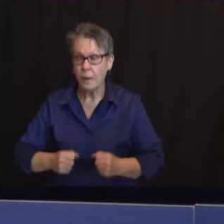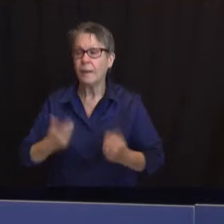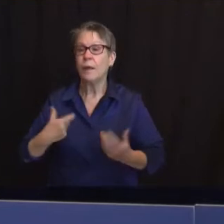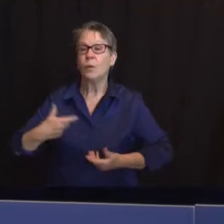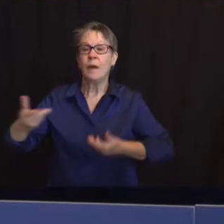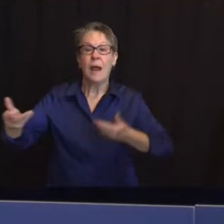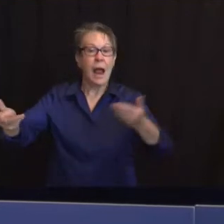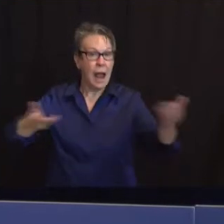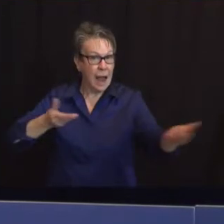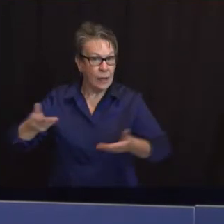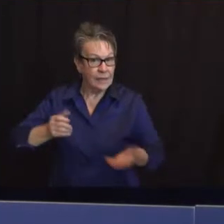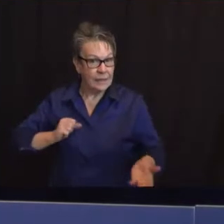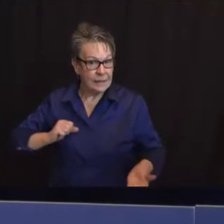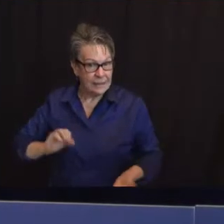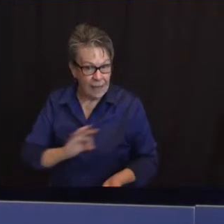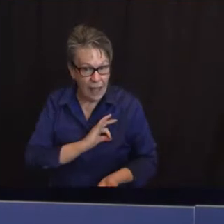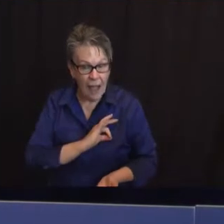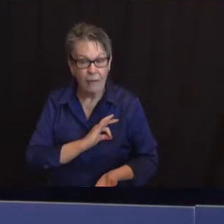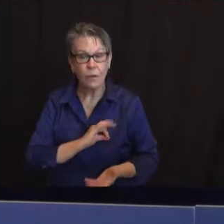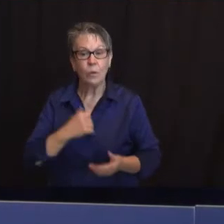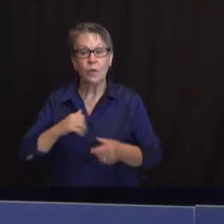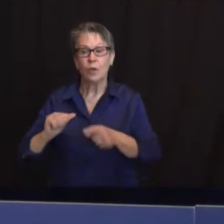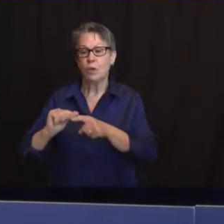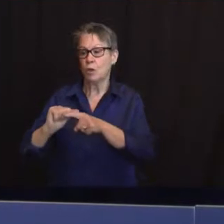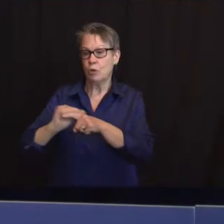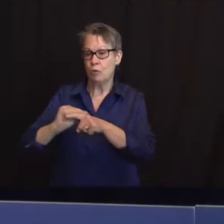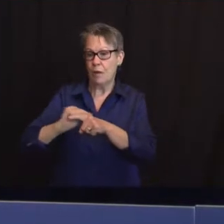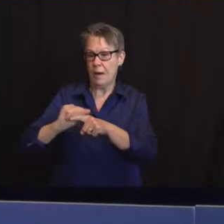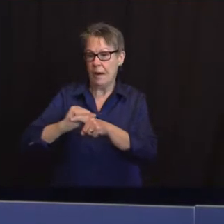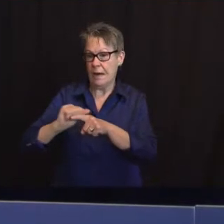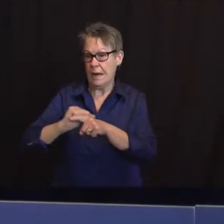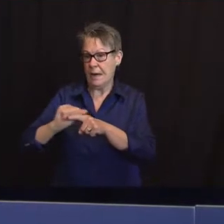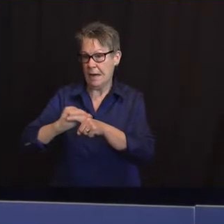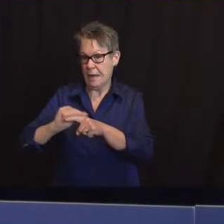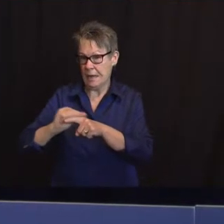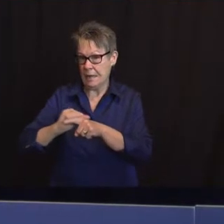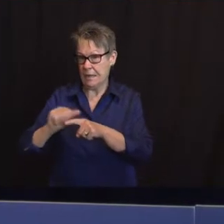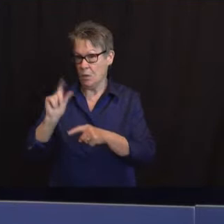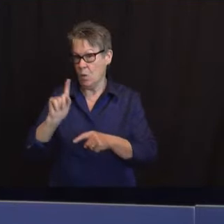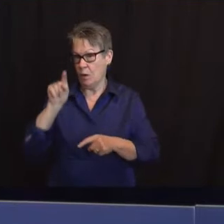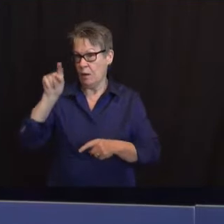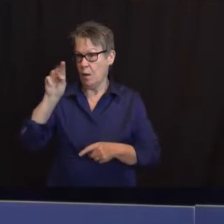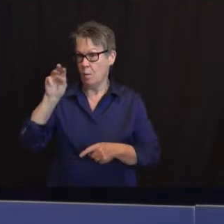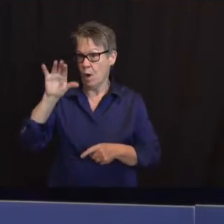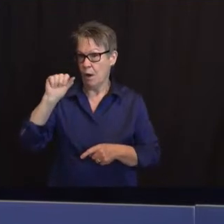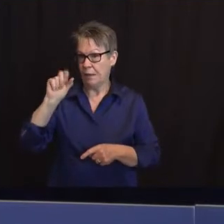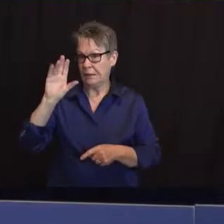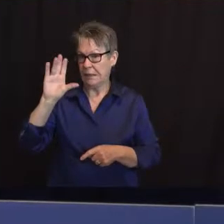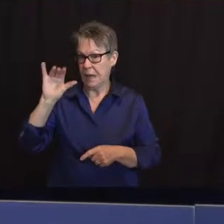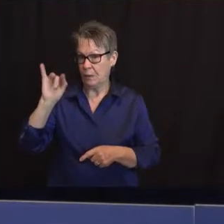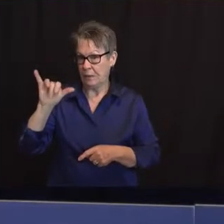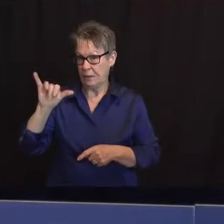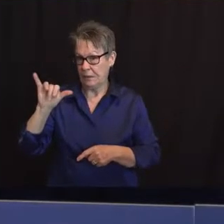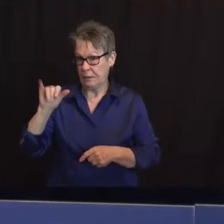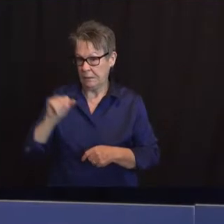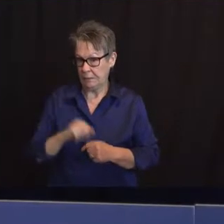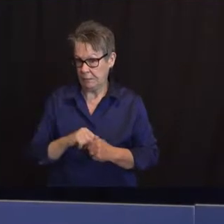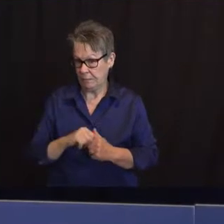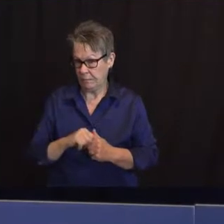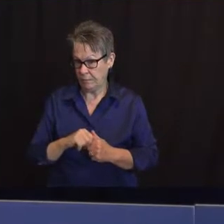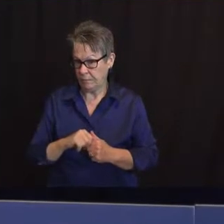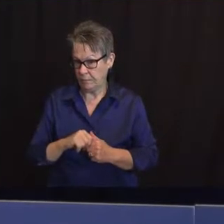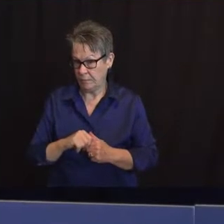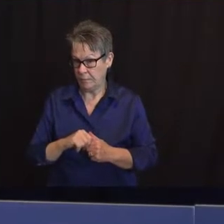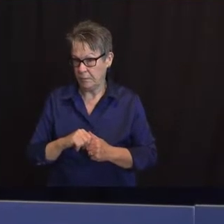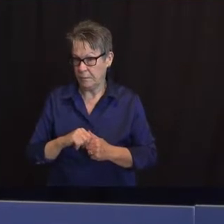County mega site. We're working with Atlantic Health System in that regard. And why didn't we